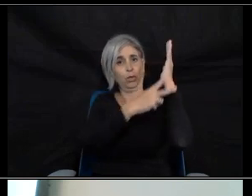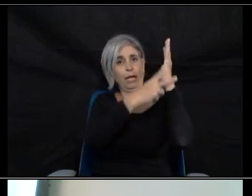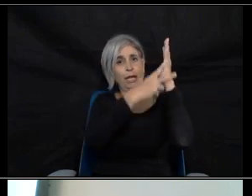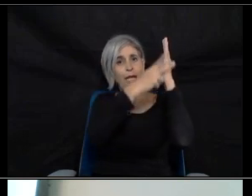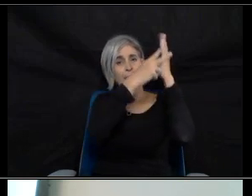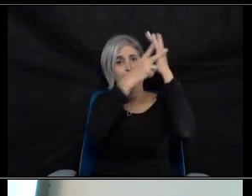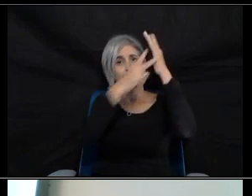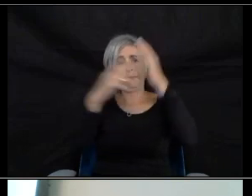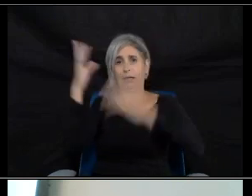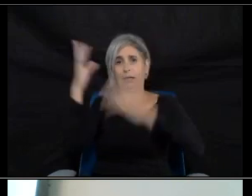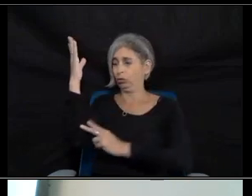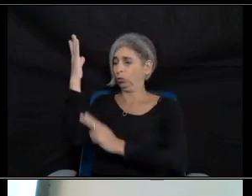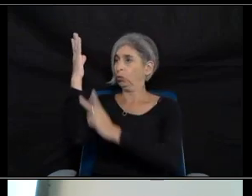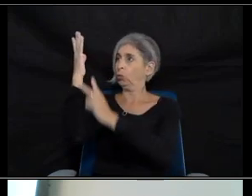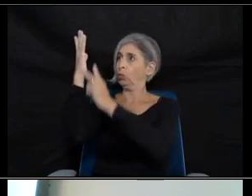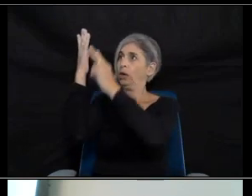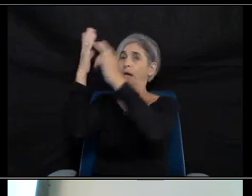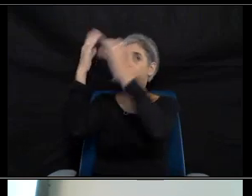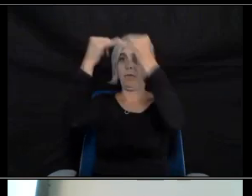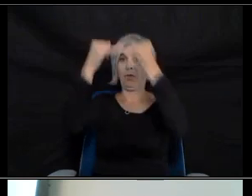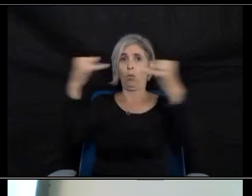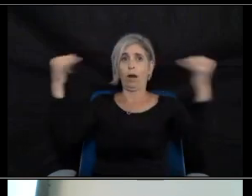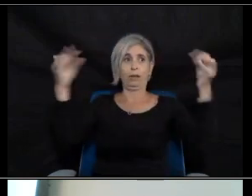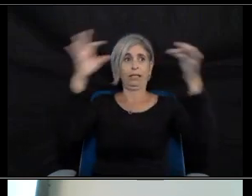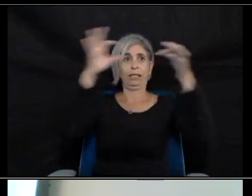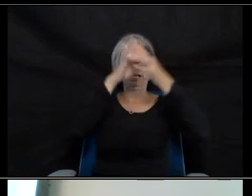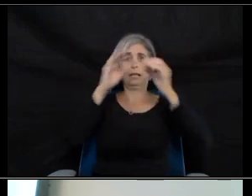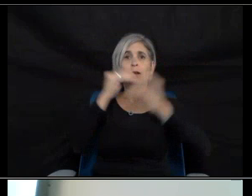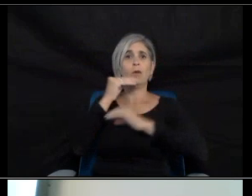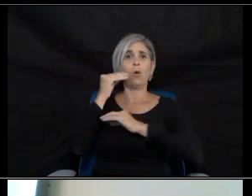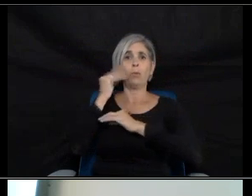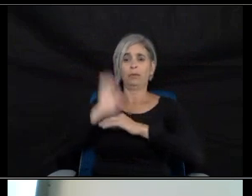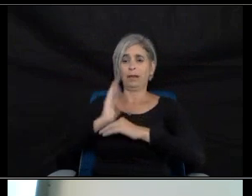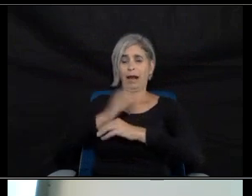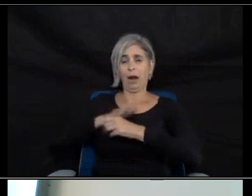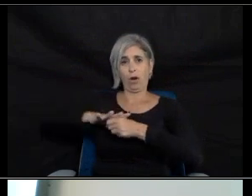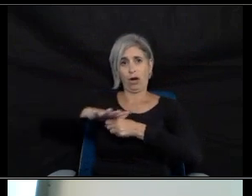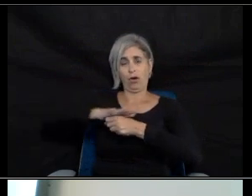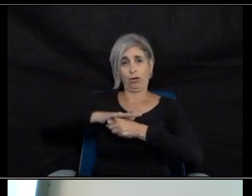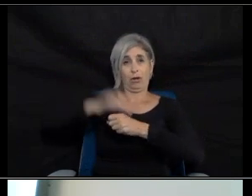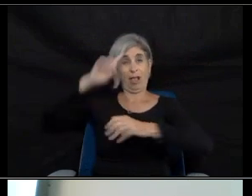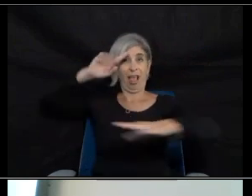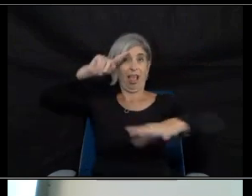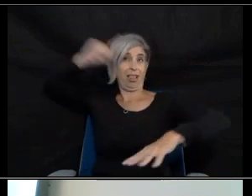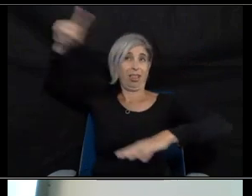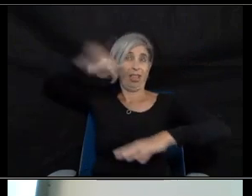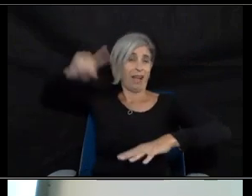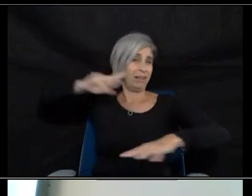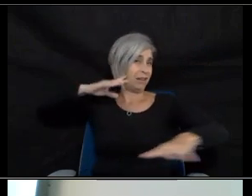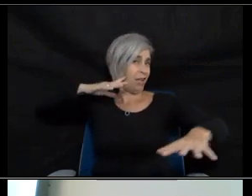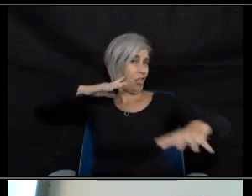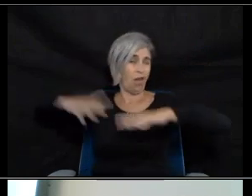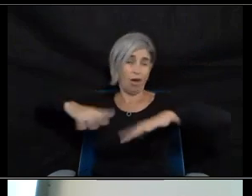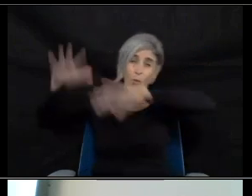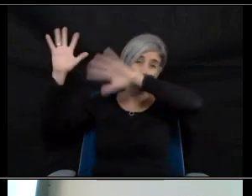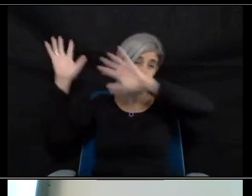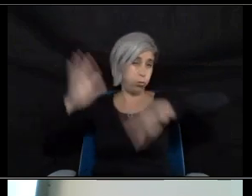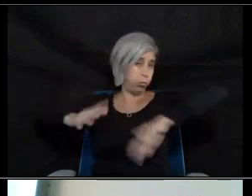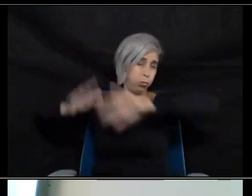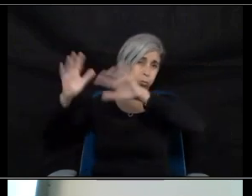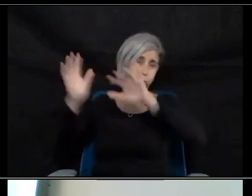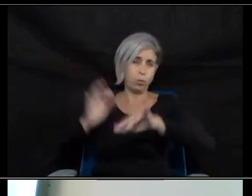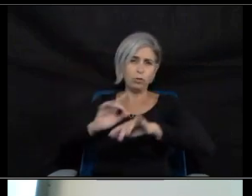over wires connected to the homes in our area. During the lightning, thunder, and the heavy rains,